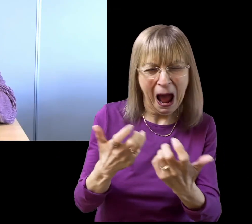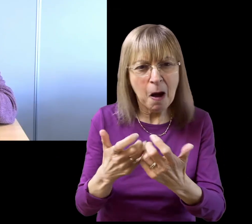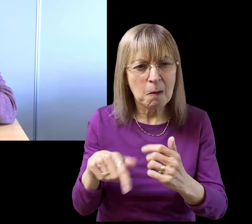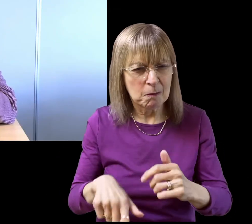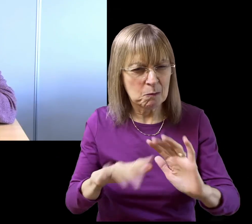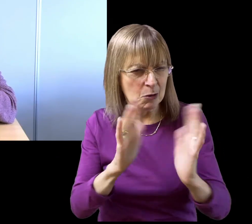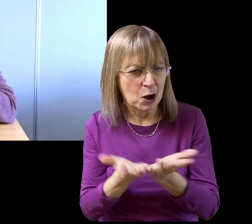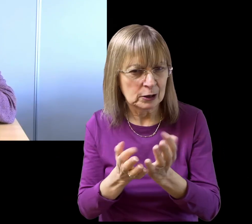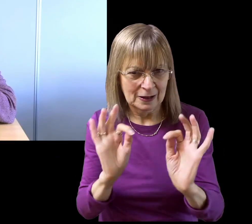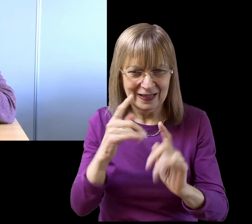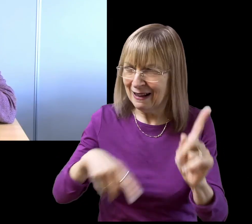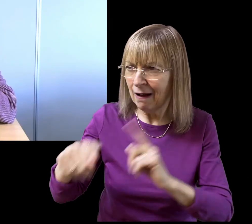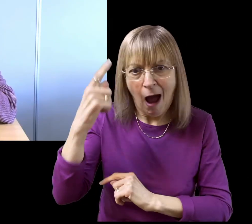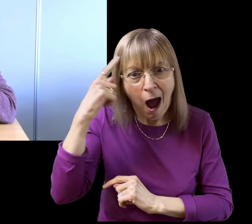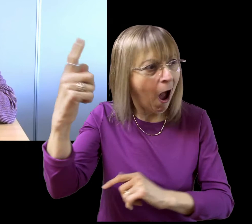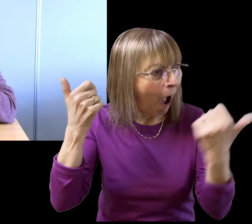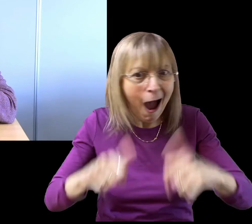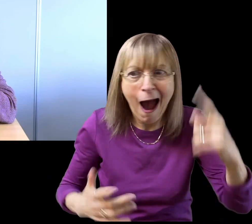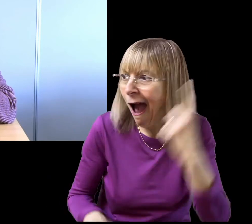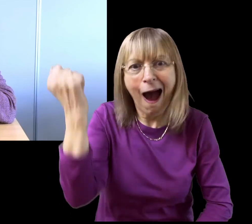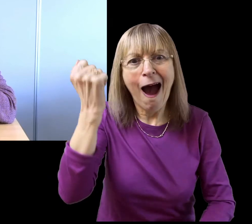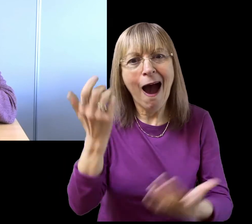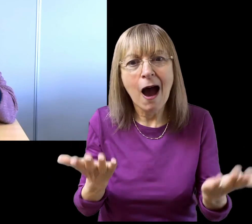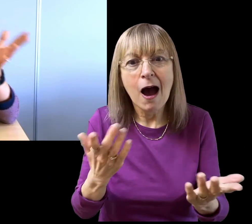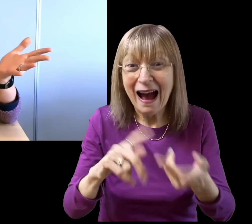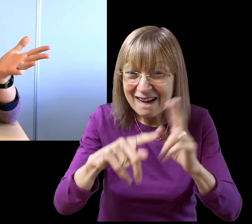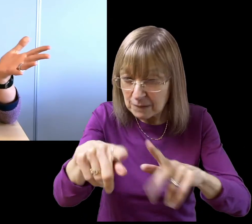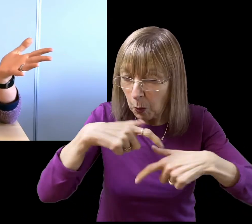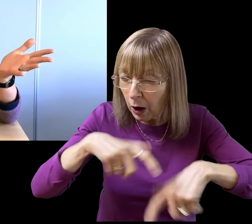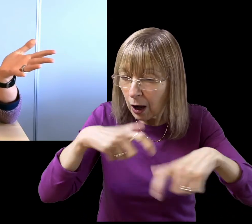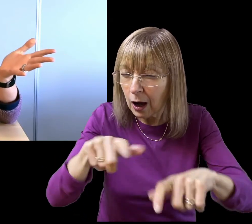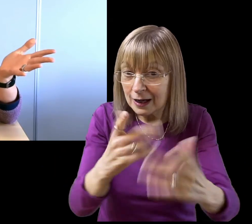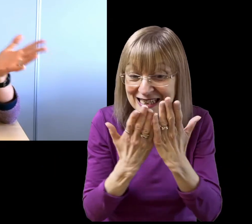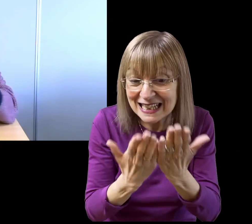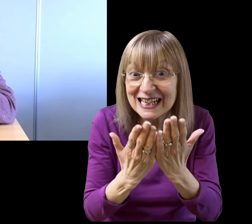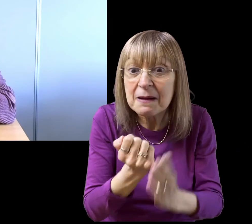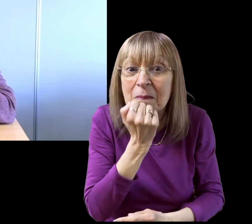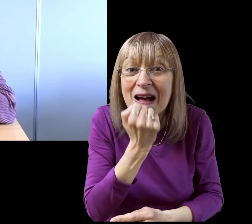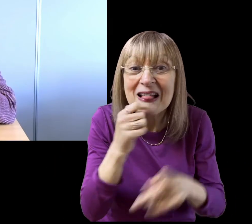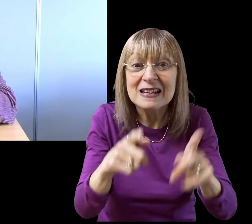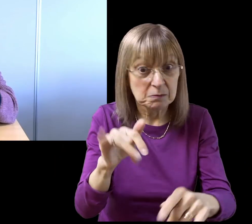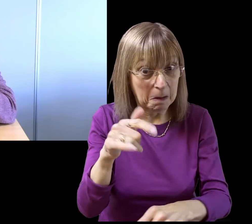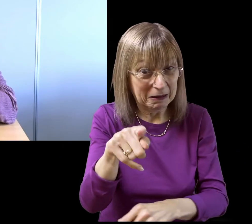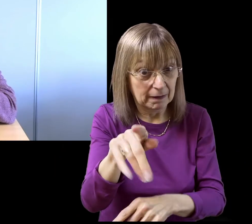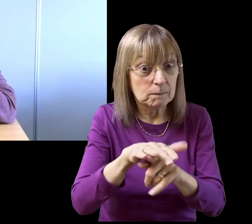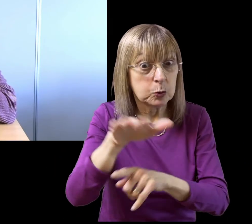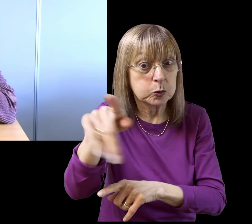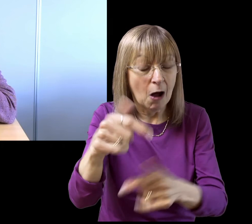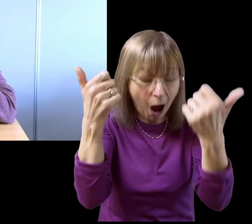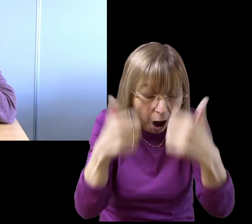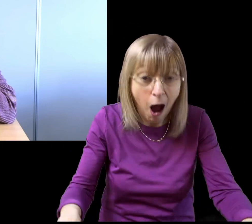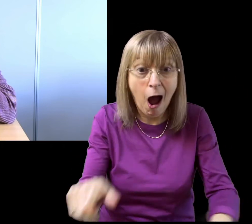way, and no one on earth has come up with that clever way. Hey, if you continue your studies in mathematics, maybe you could